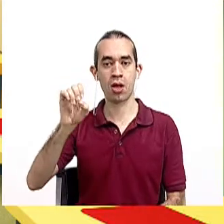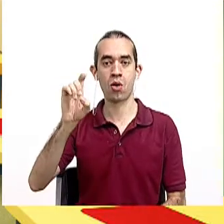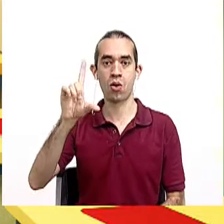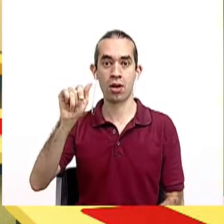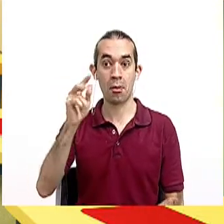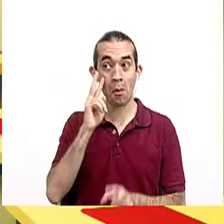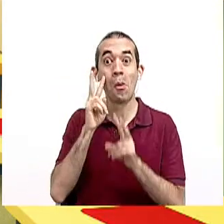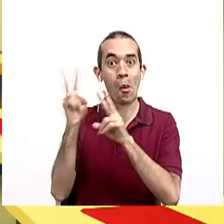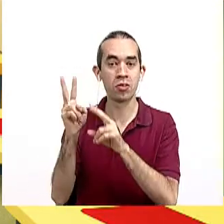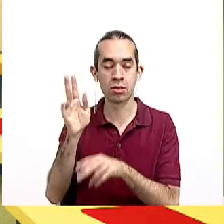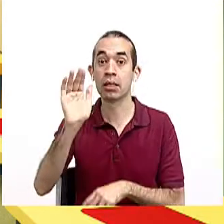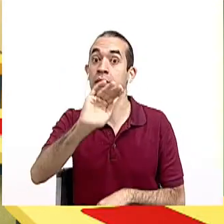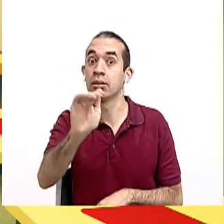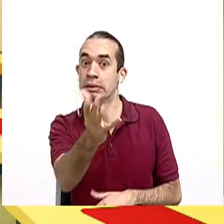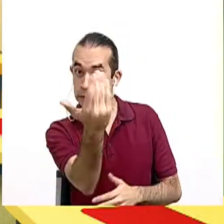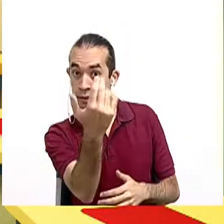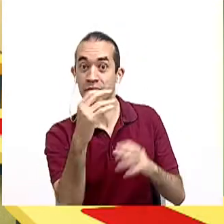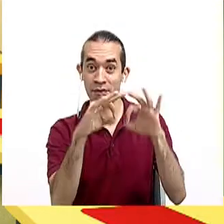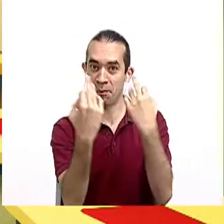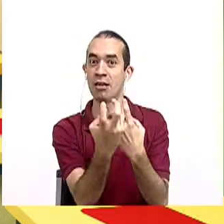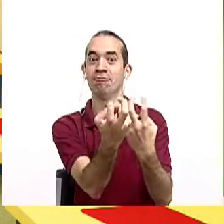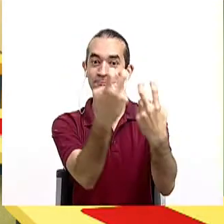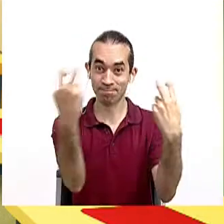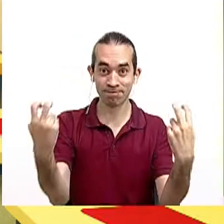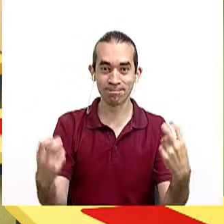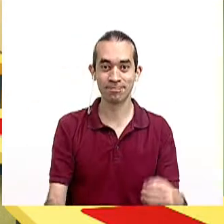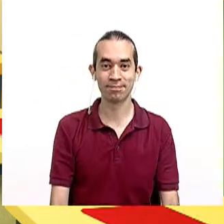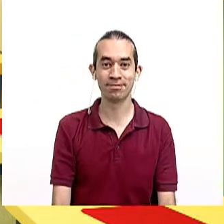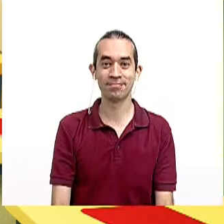it and tell your family to join us.